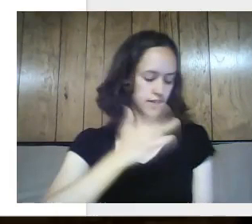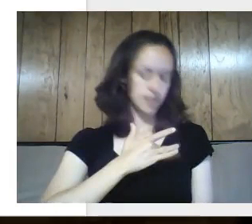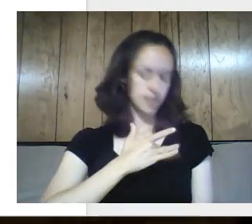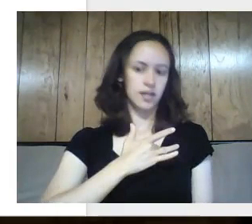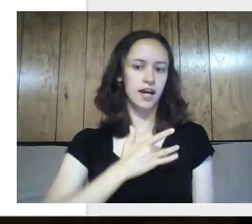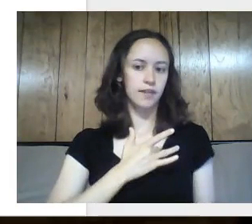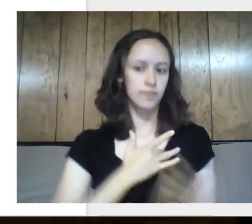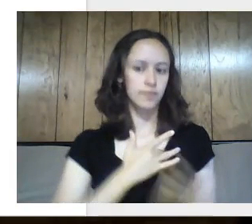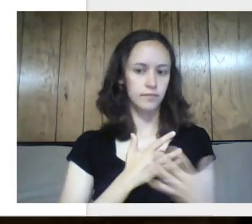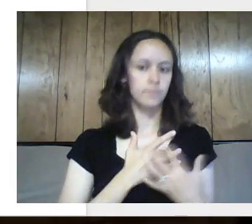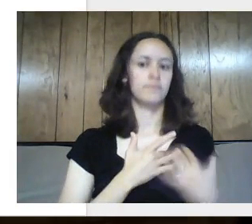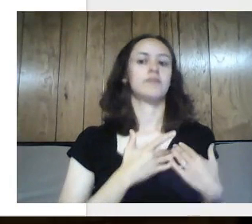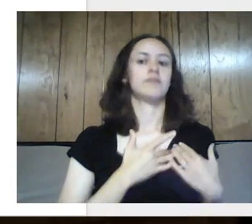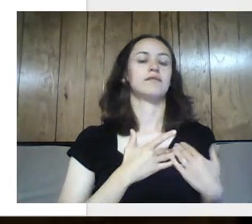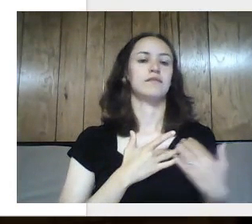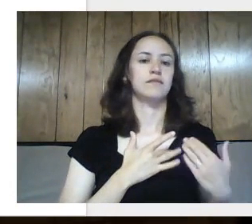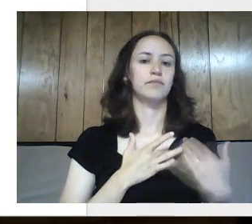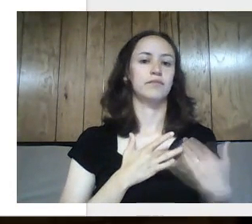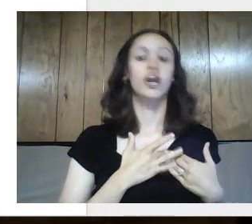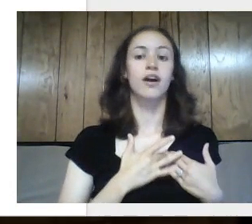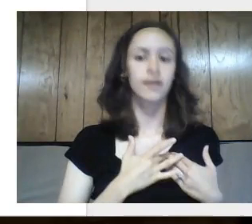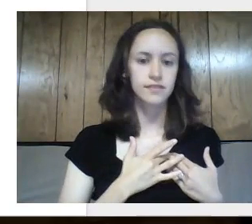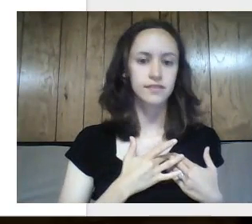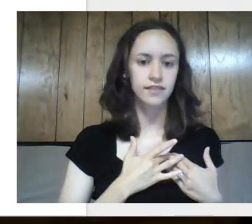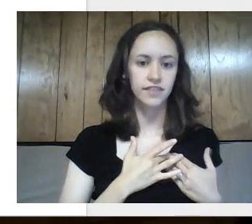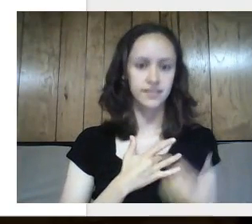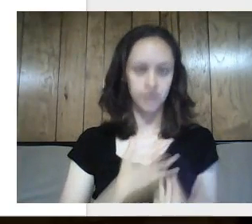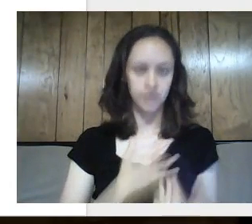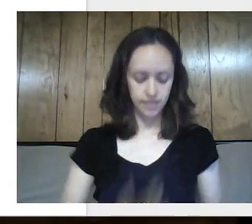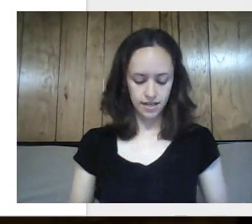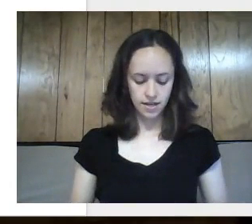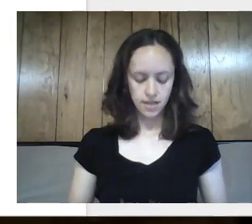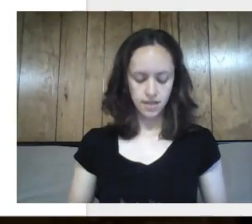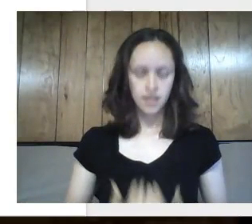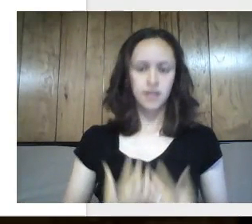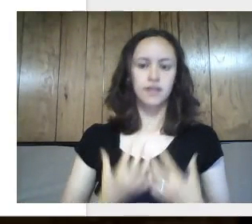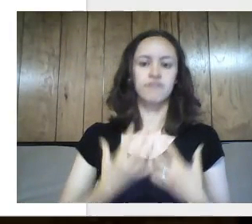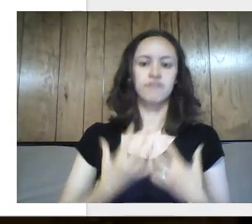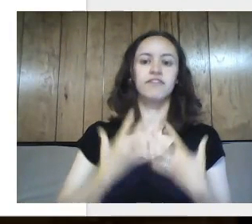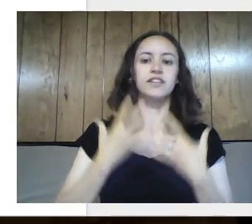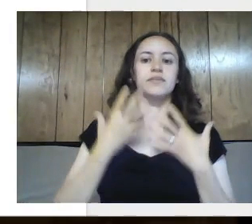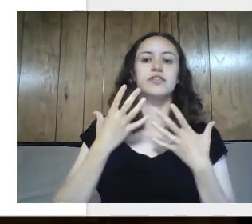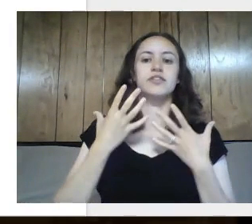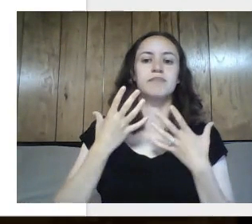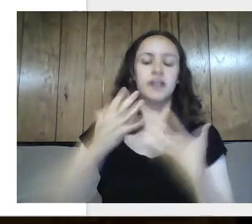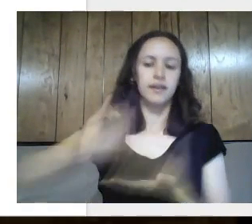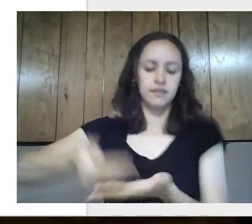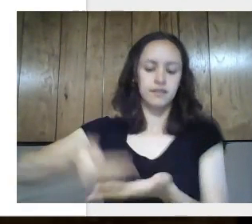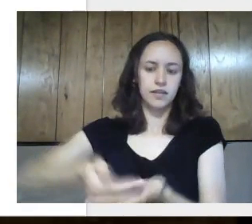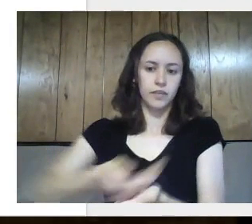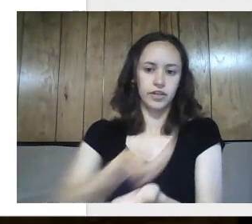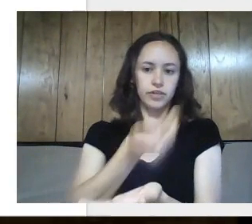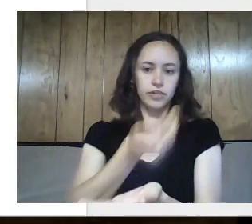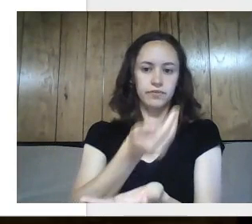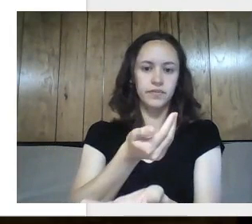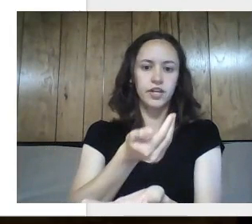you come, prick our hearts, convict us of our sin, fill us with your Spirit,